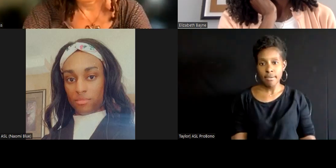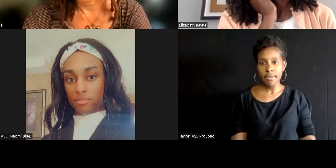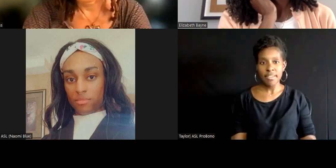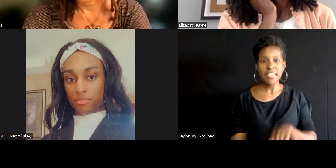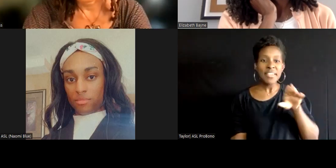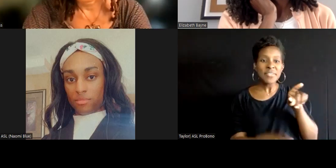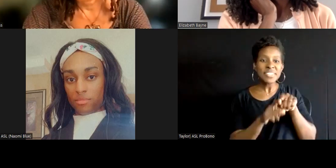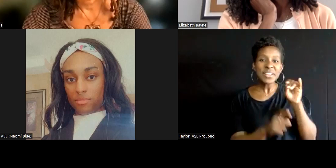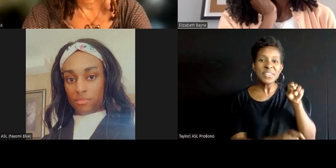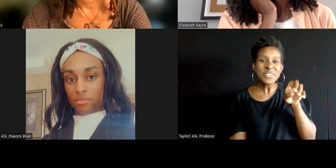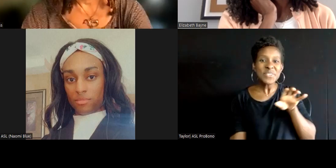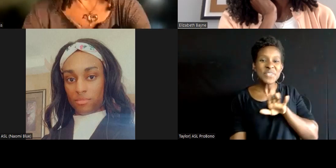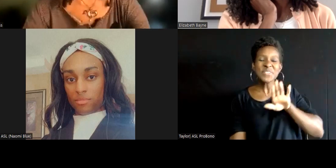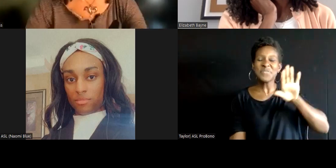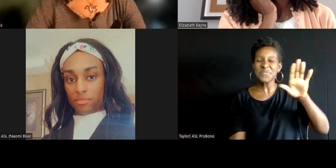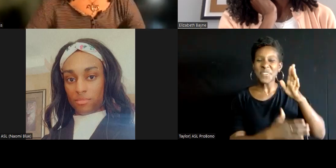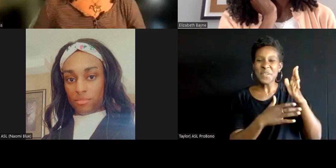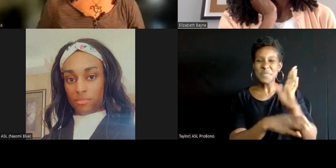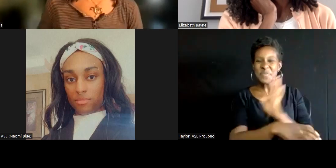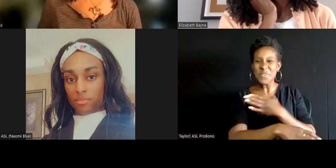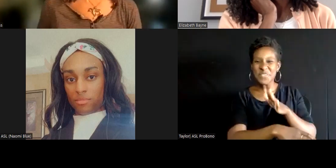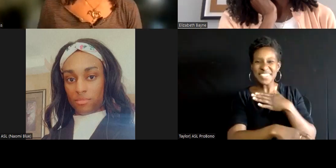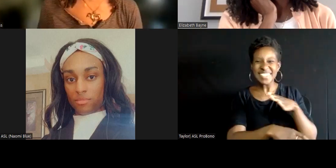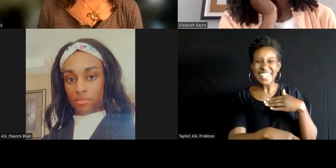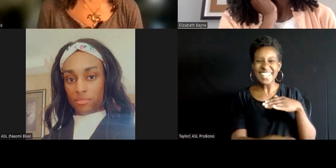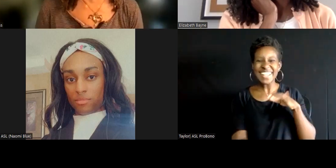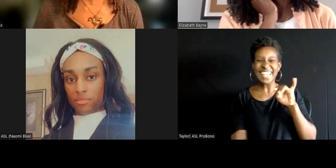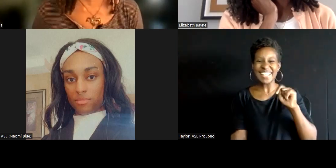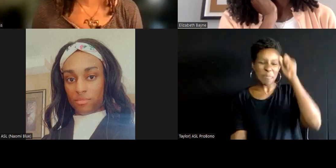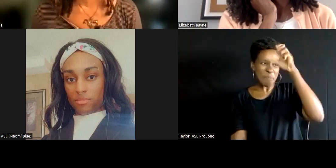your music. It's a man's world. James Brown.